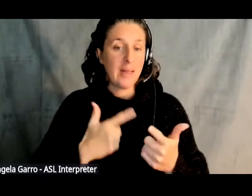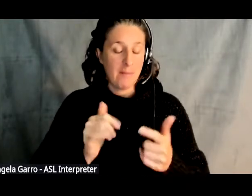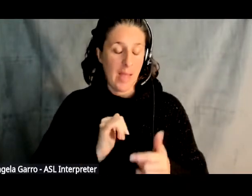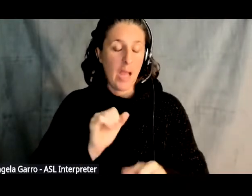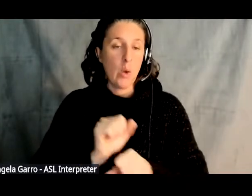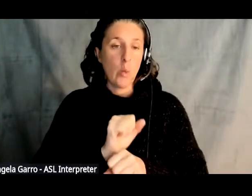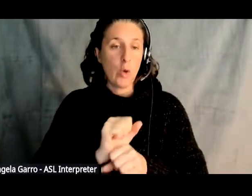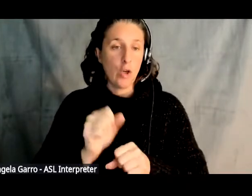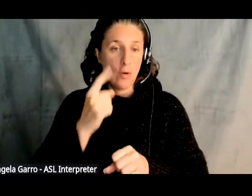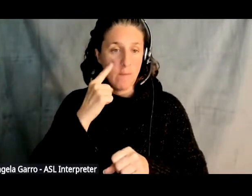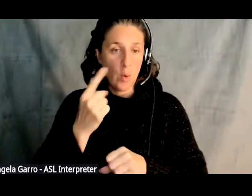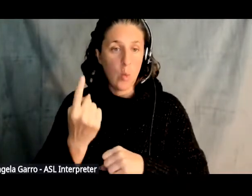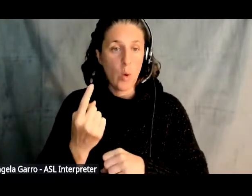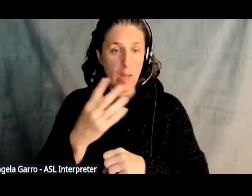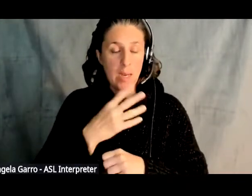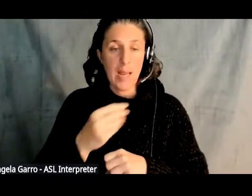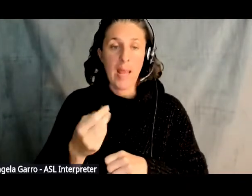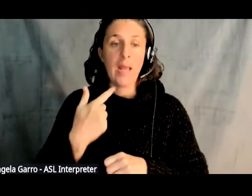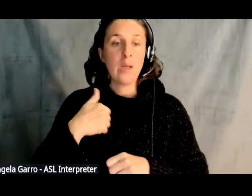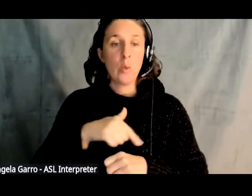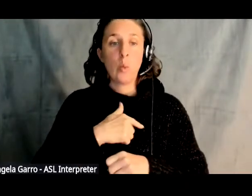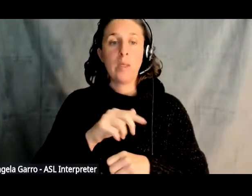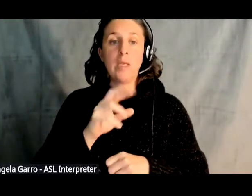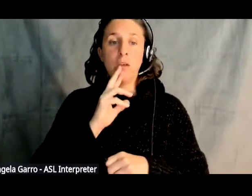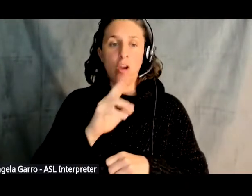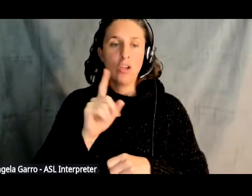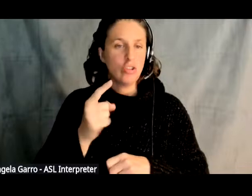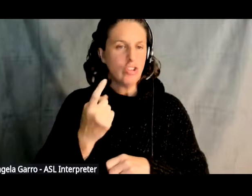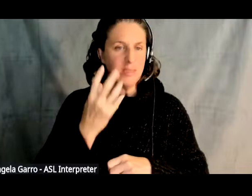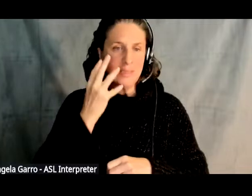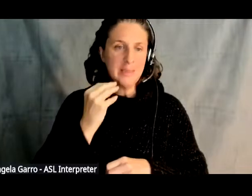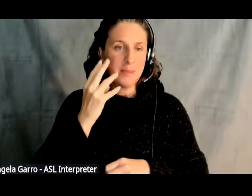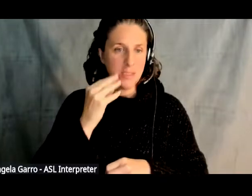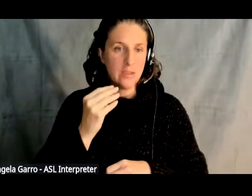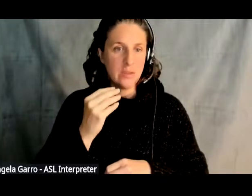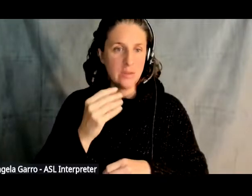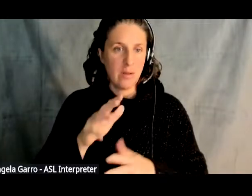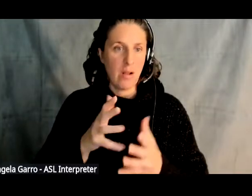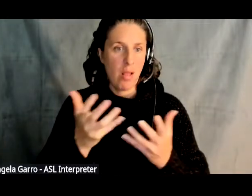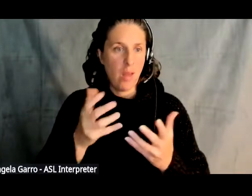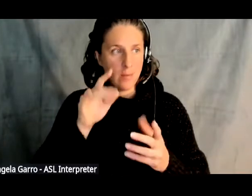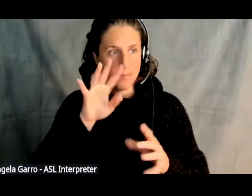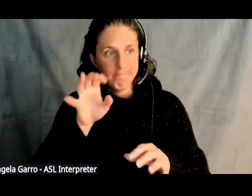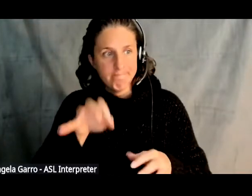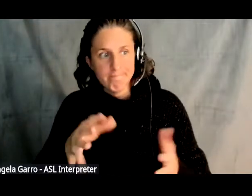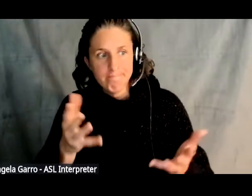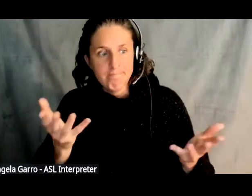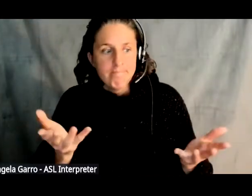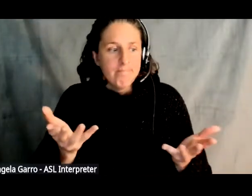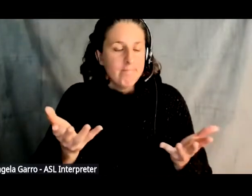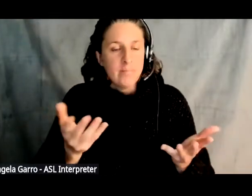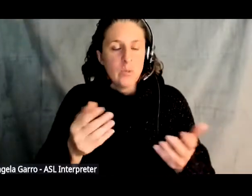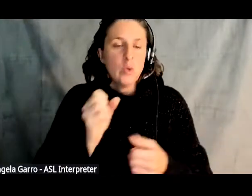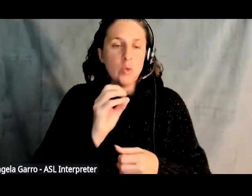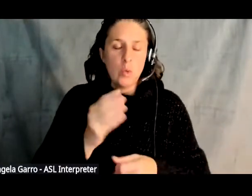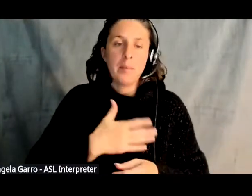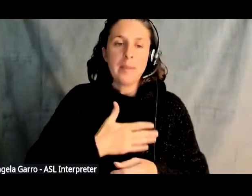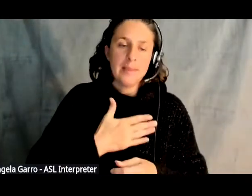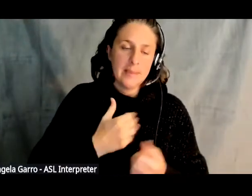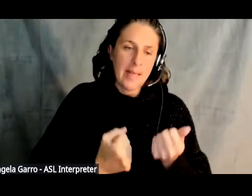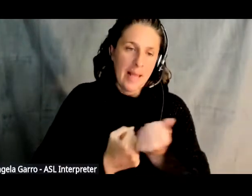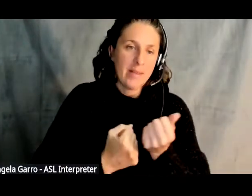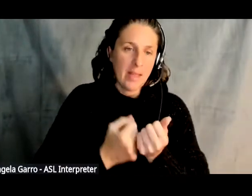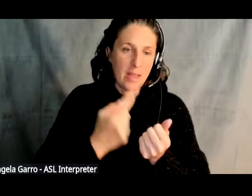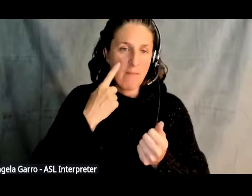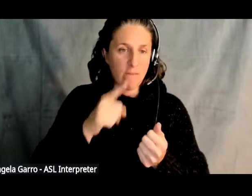one, and we are just experiencing a lot of uncertainty. So if you could please advocate for us to